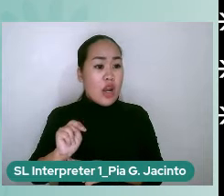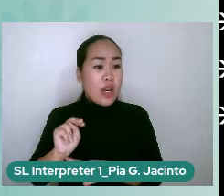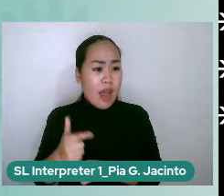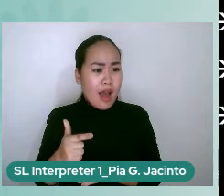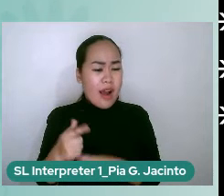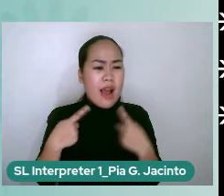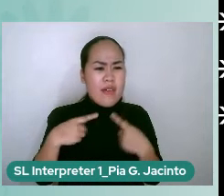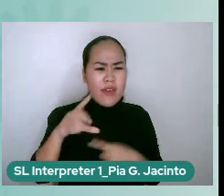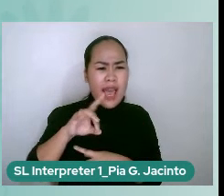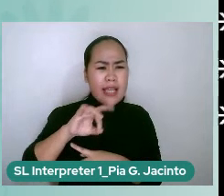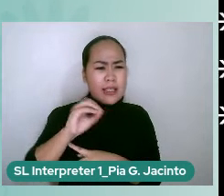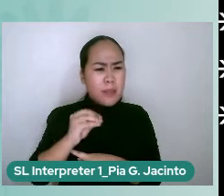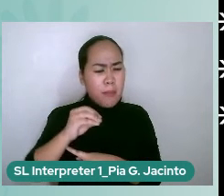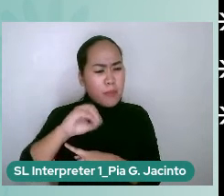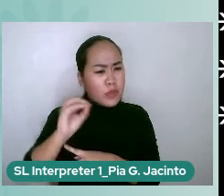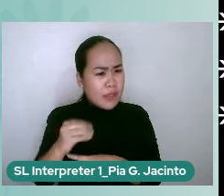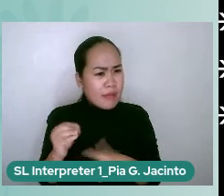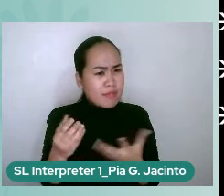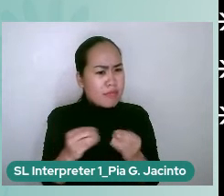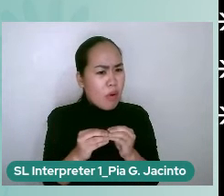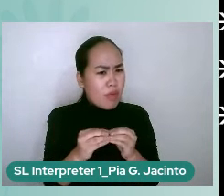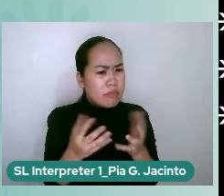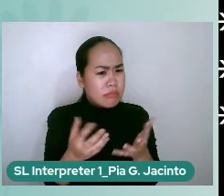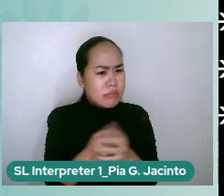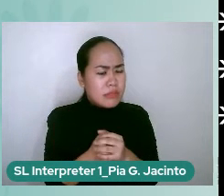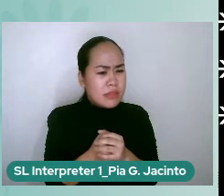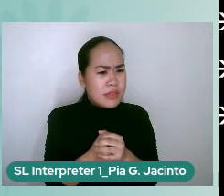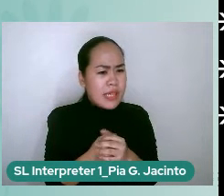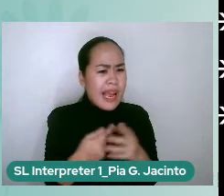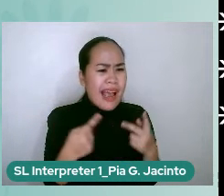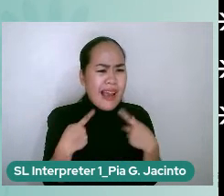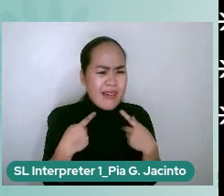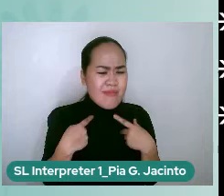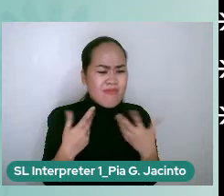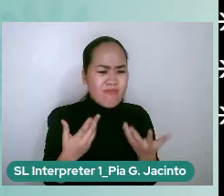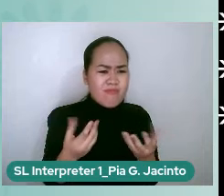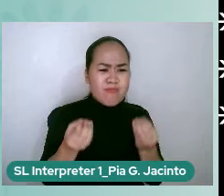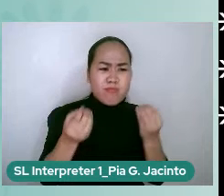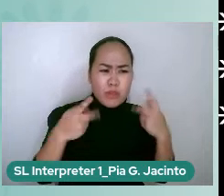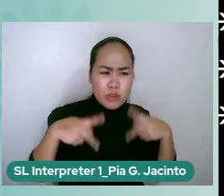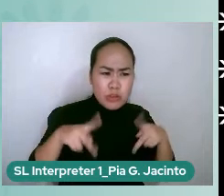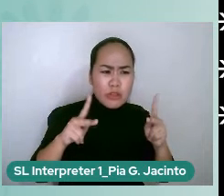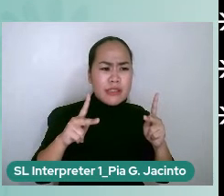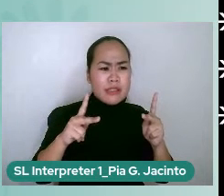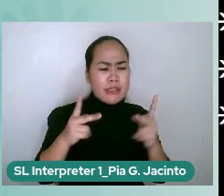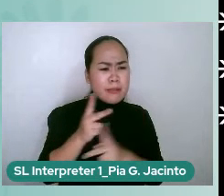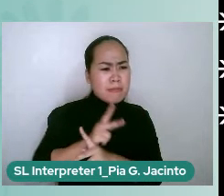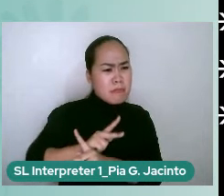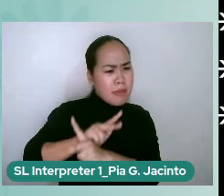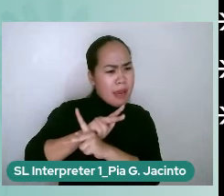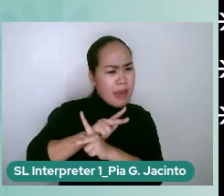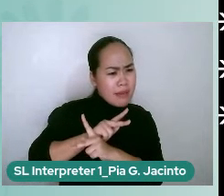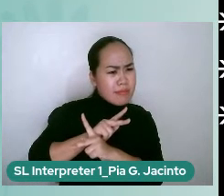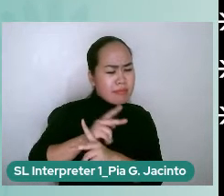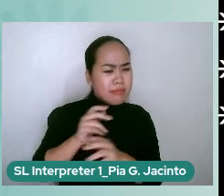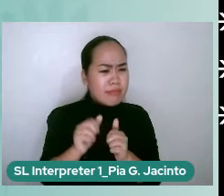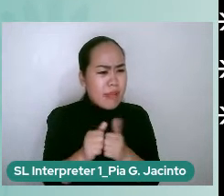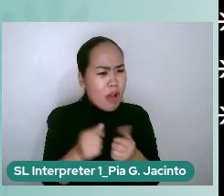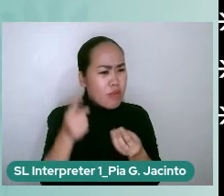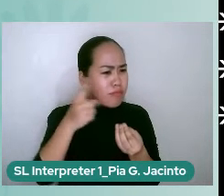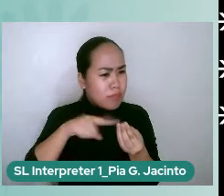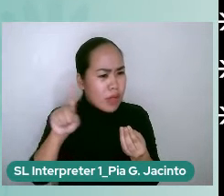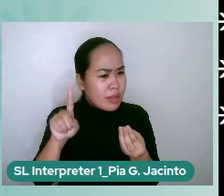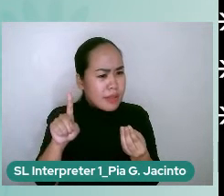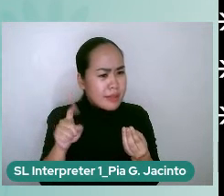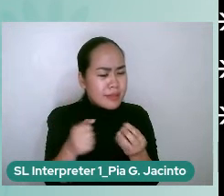more. But with cervical cancer, we have fundamentally the opportunity to prevent and or to eliminate it. This